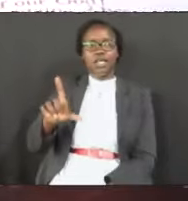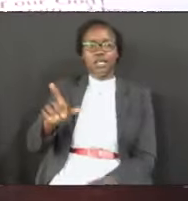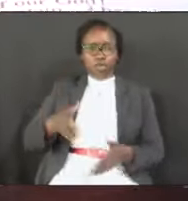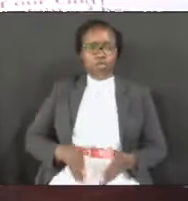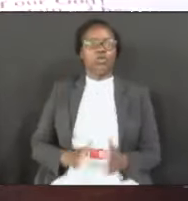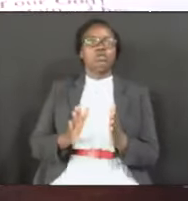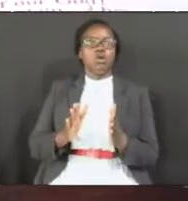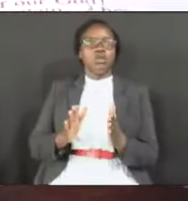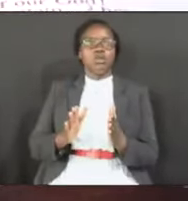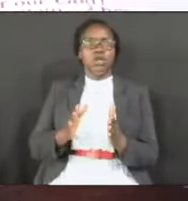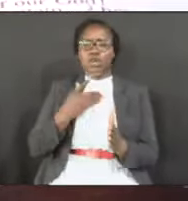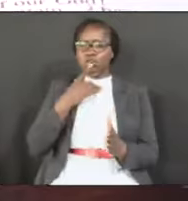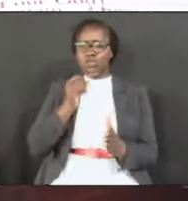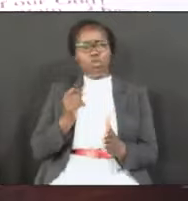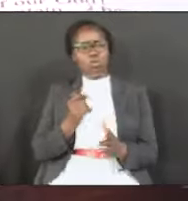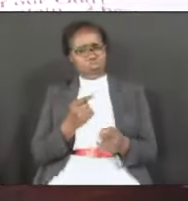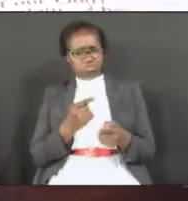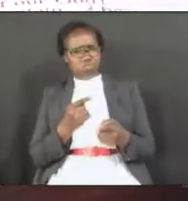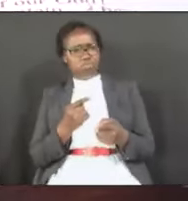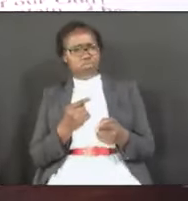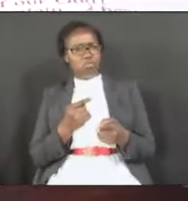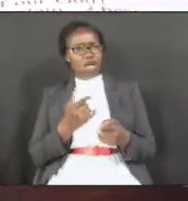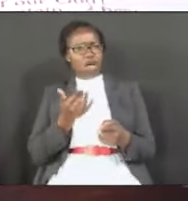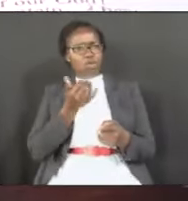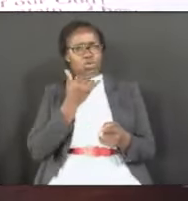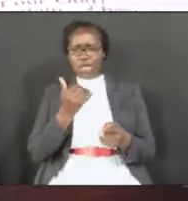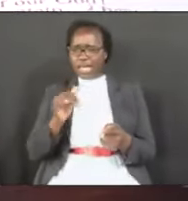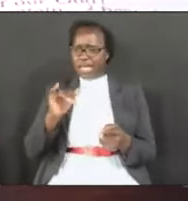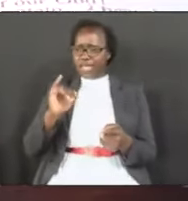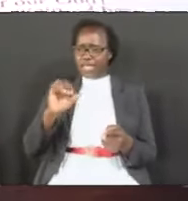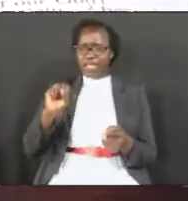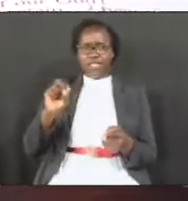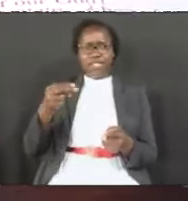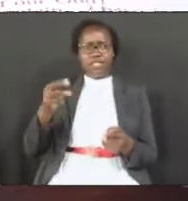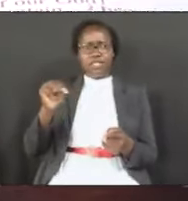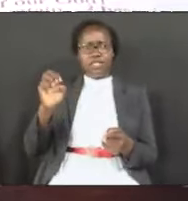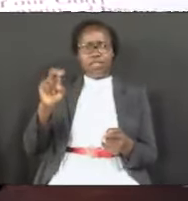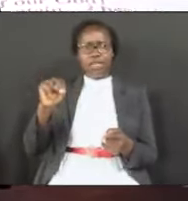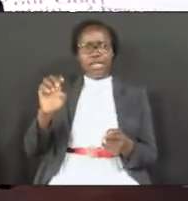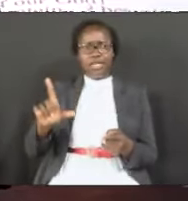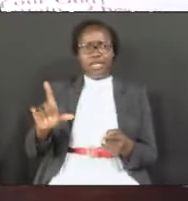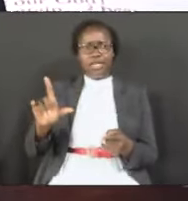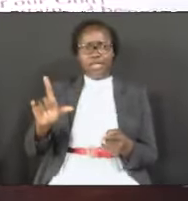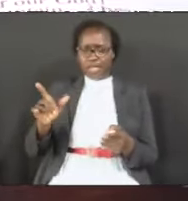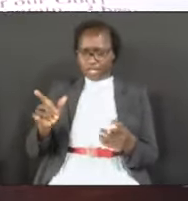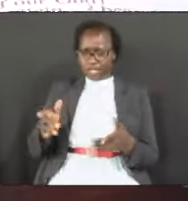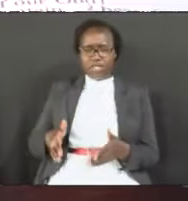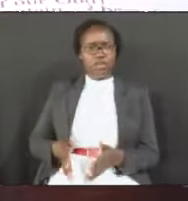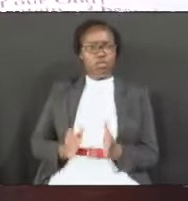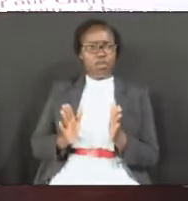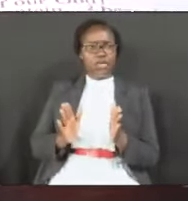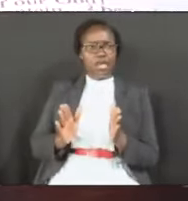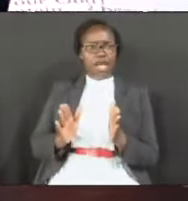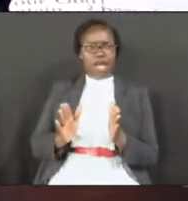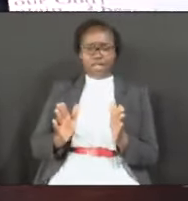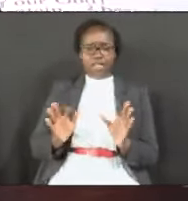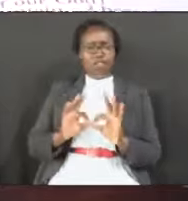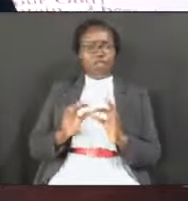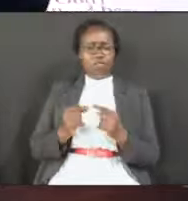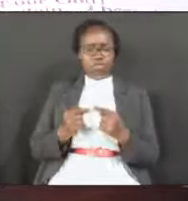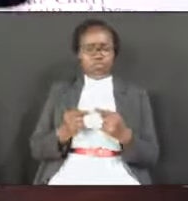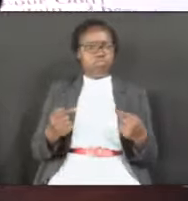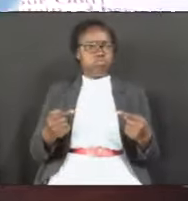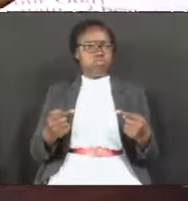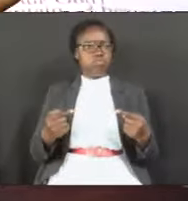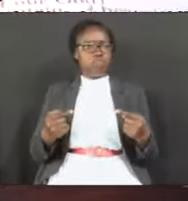So Ishmael is born. And as Ishmael is born, Abraham's family rejoices. Abraham says,